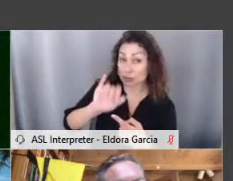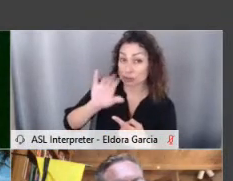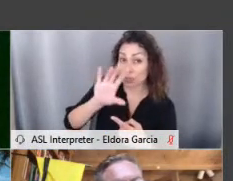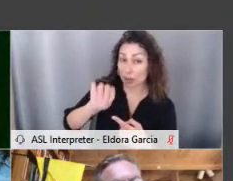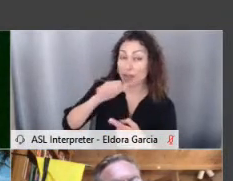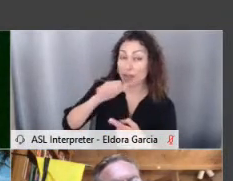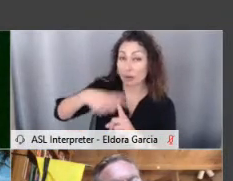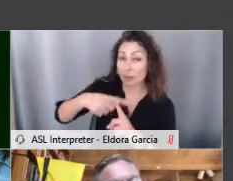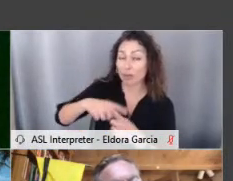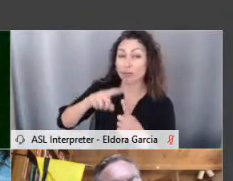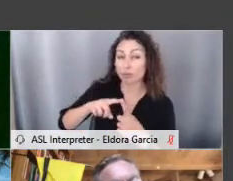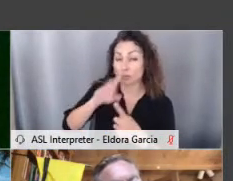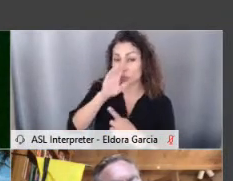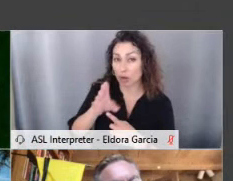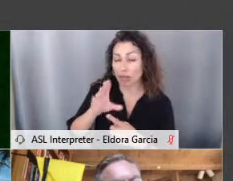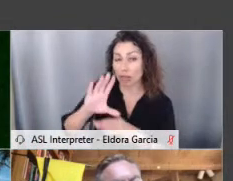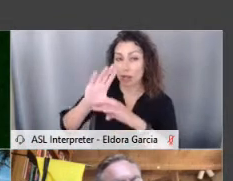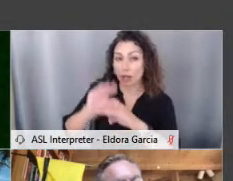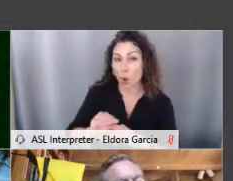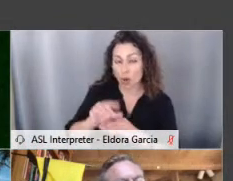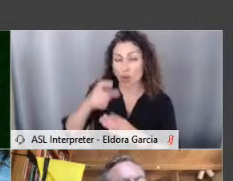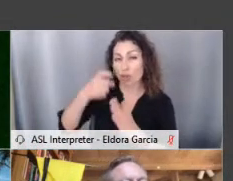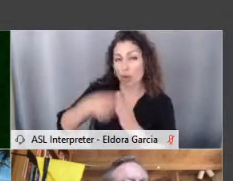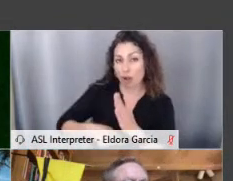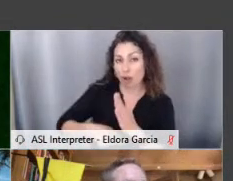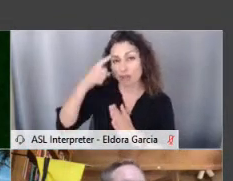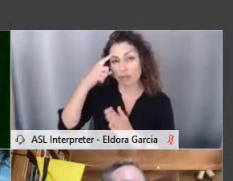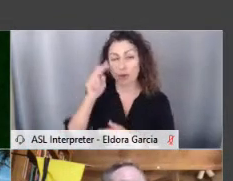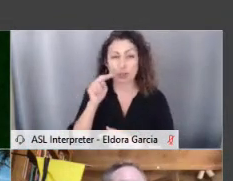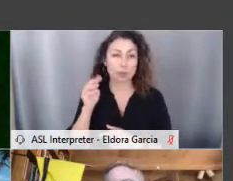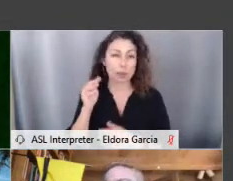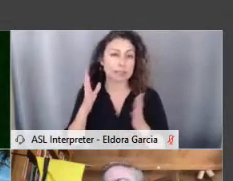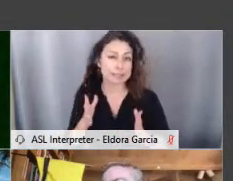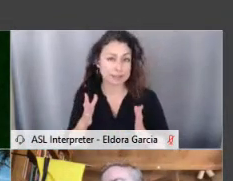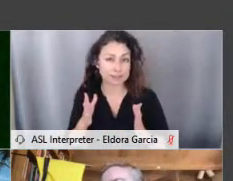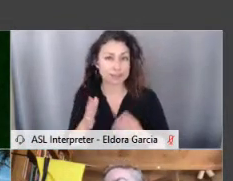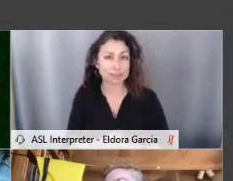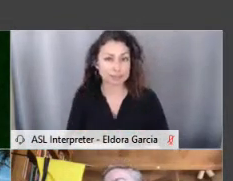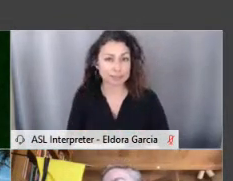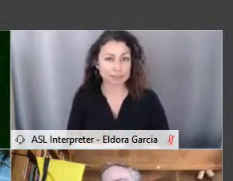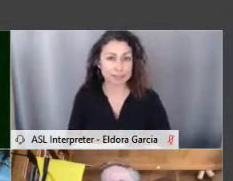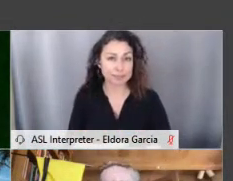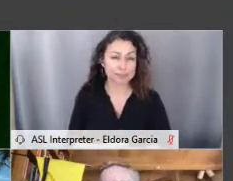to help directly lower the premium cost for New Mexicans.